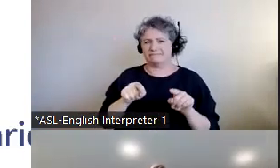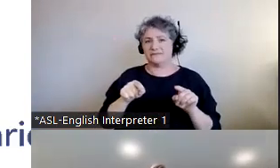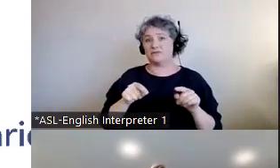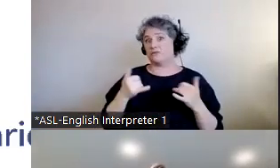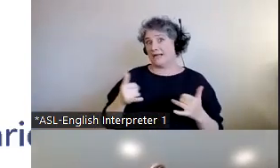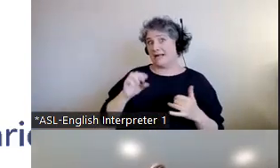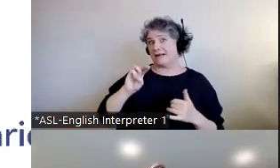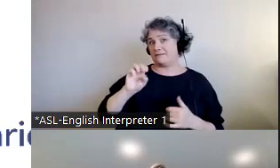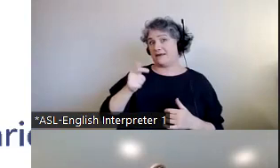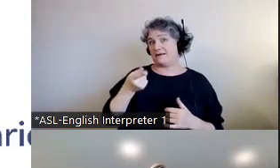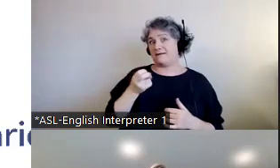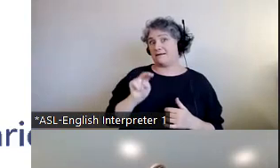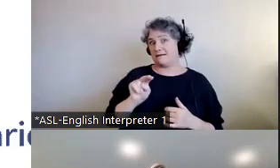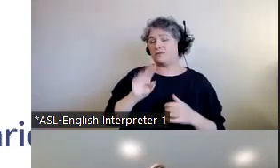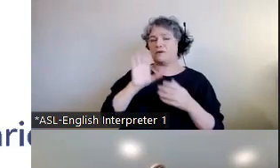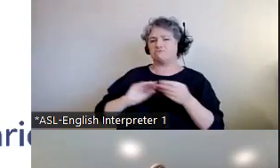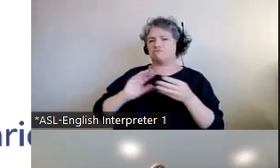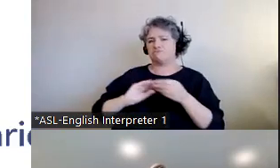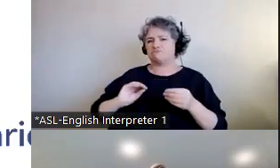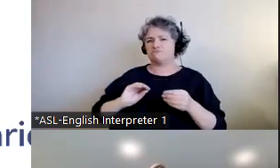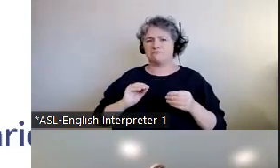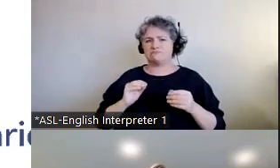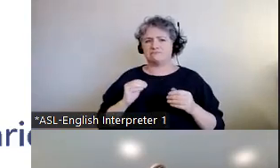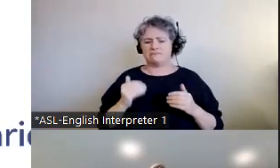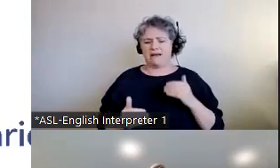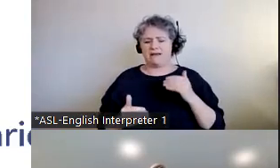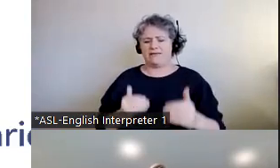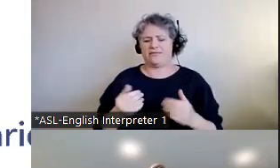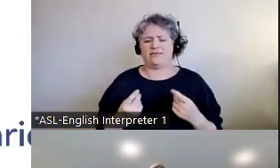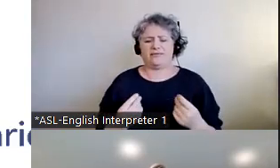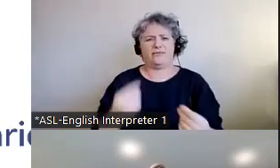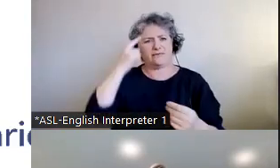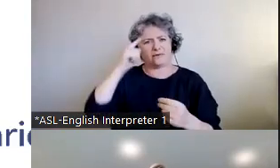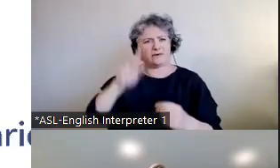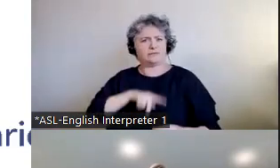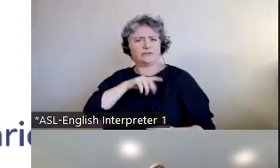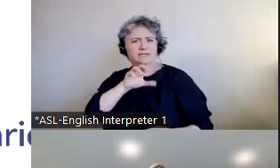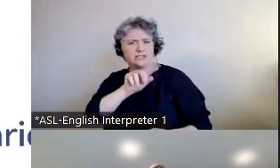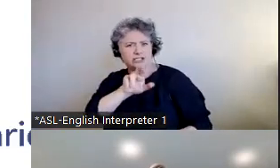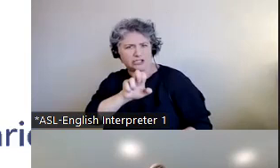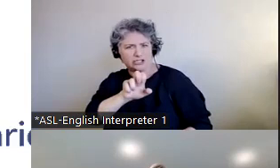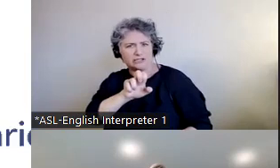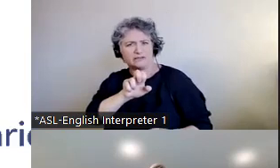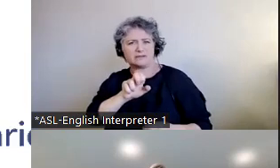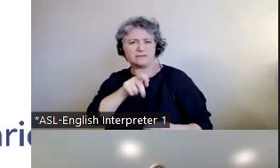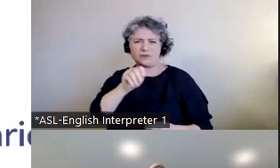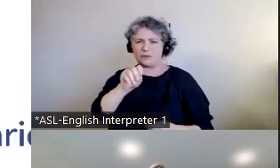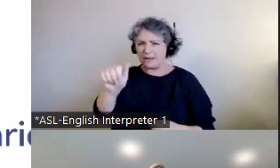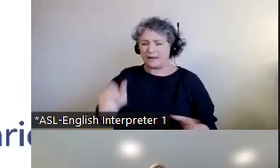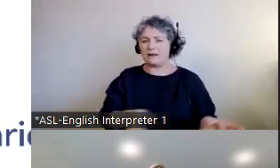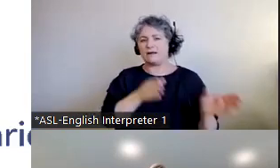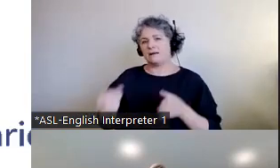pathway, power of attorney for personal care. There's also one on property. So you will get